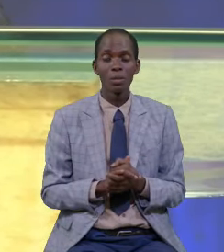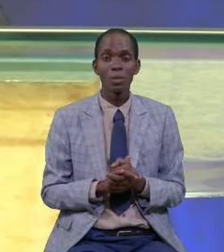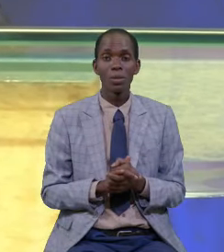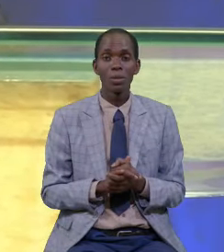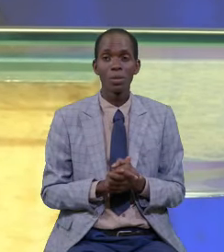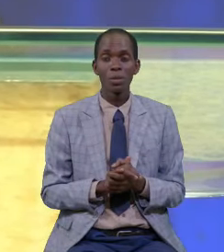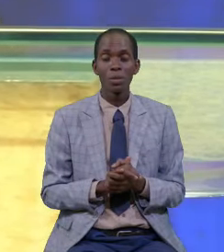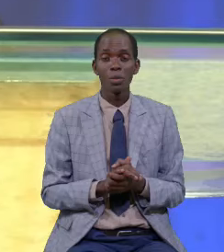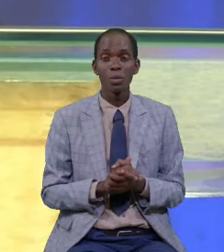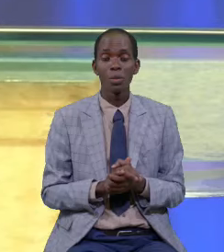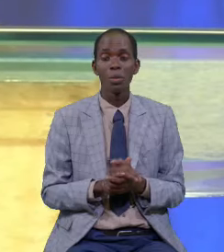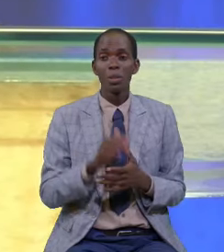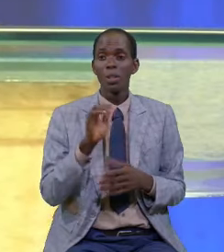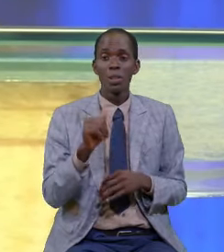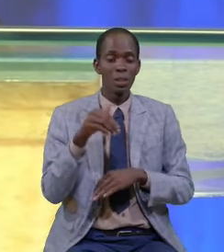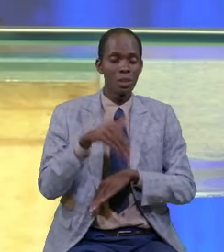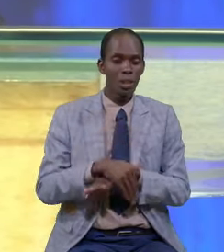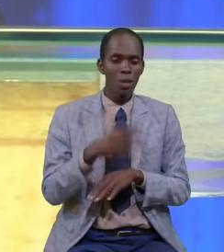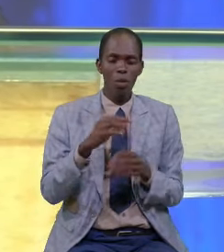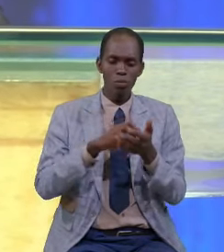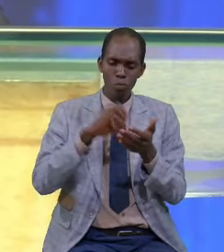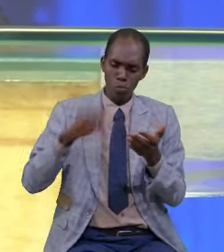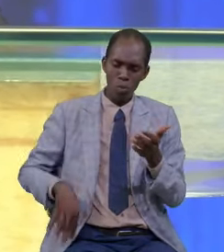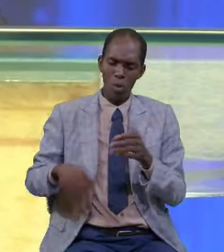A night of moving every mountain.